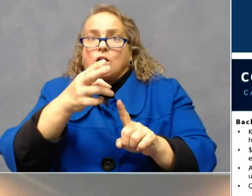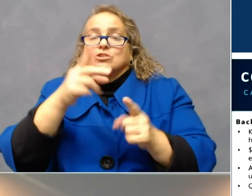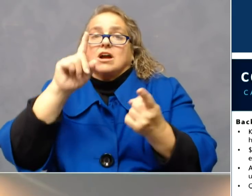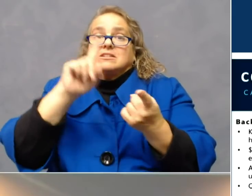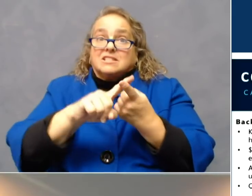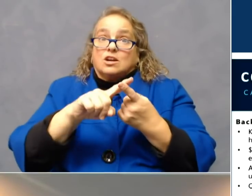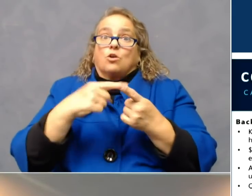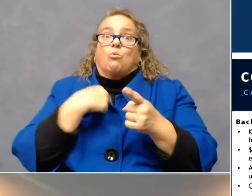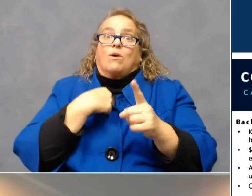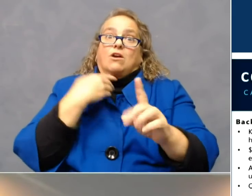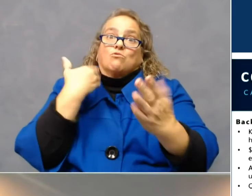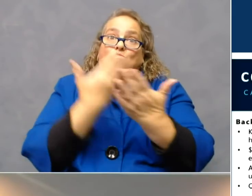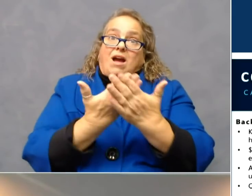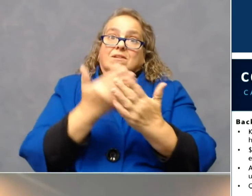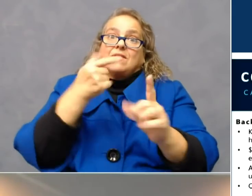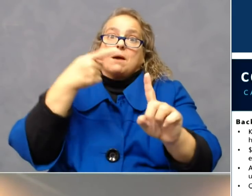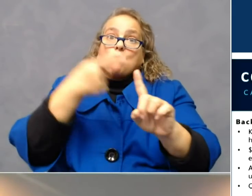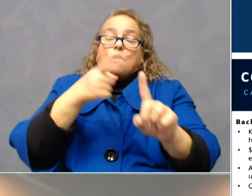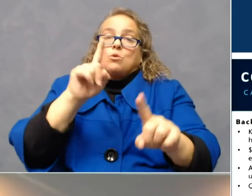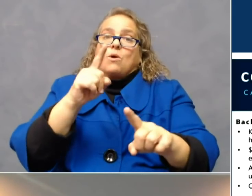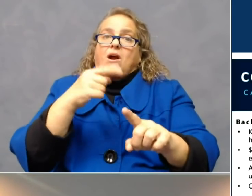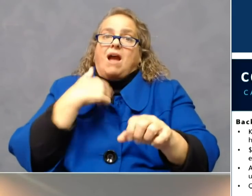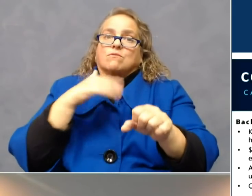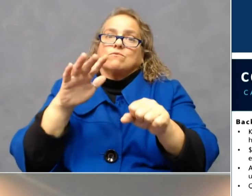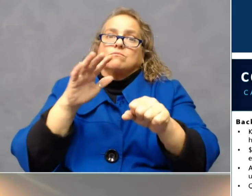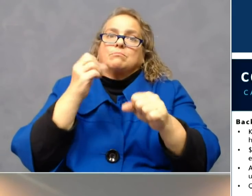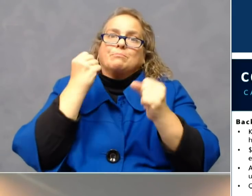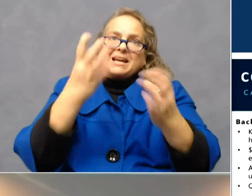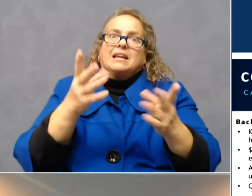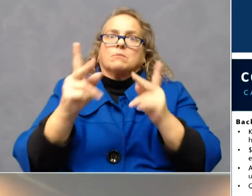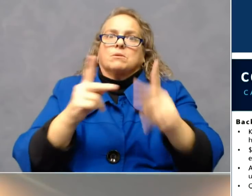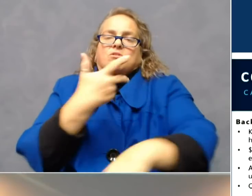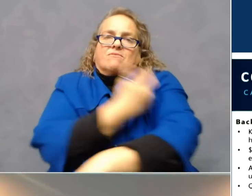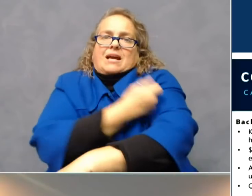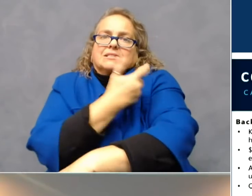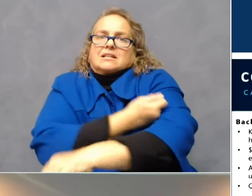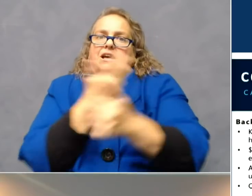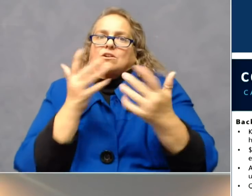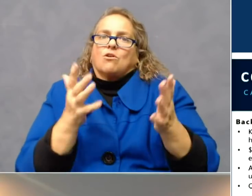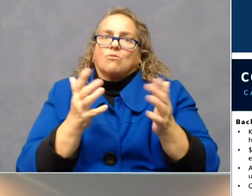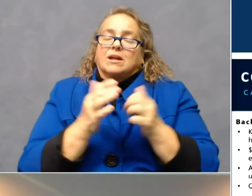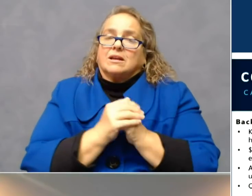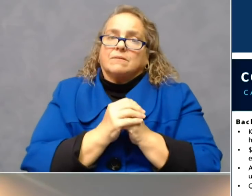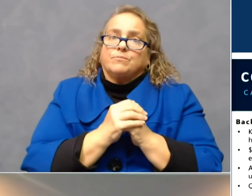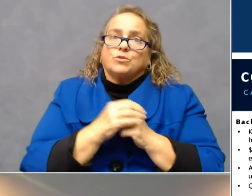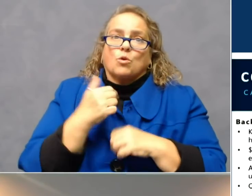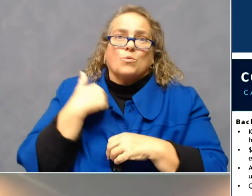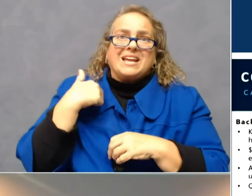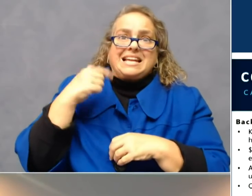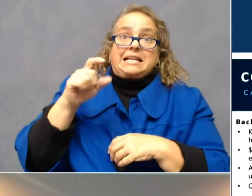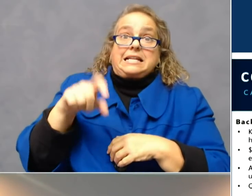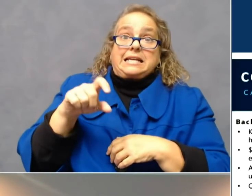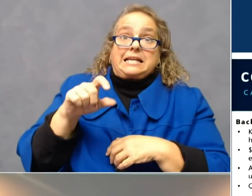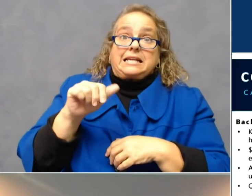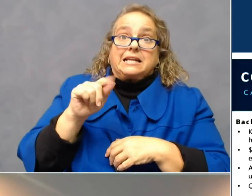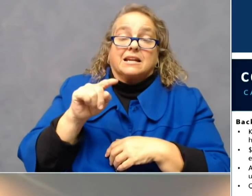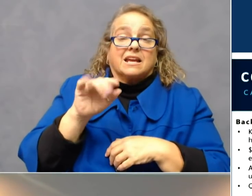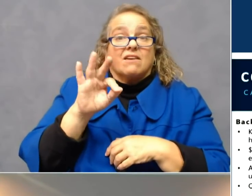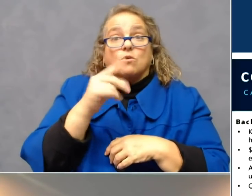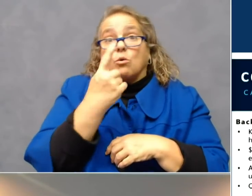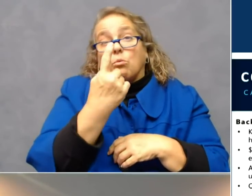have a widely available vaccine. And so that, if there's one Christmas wish that I